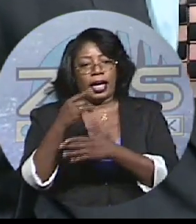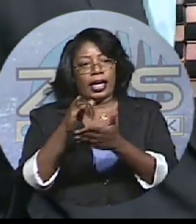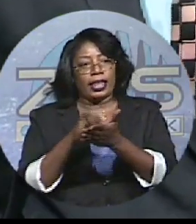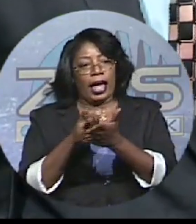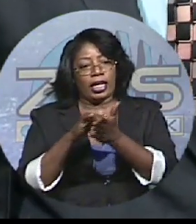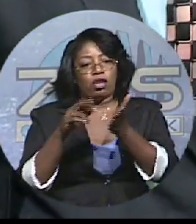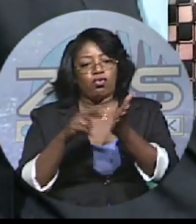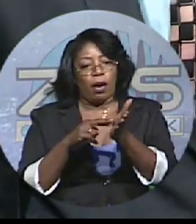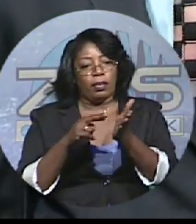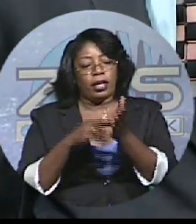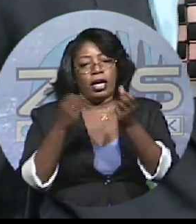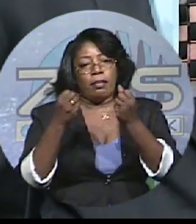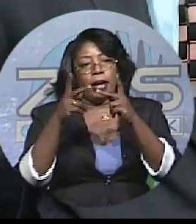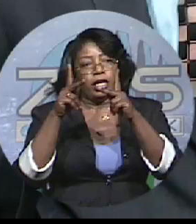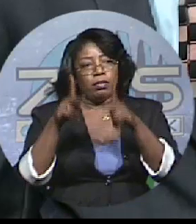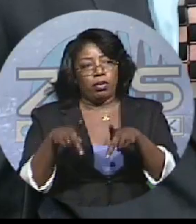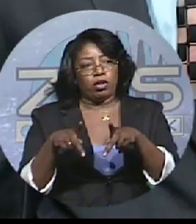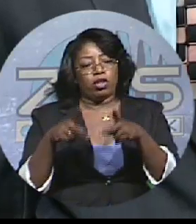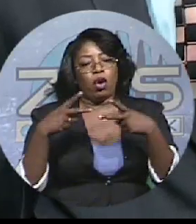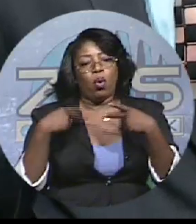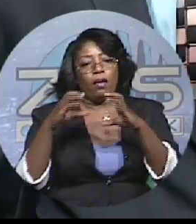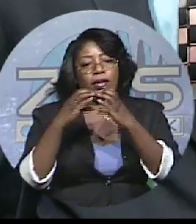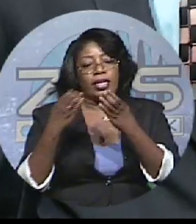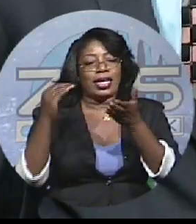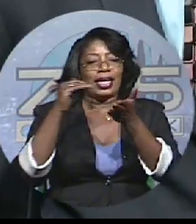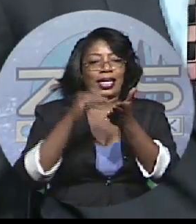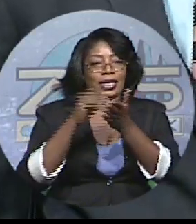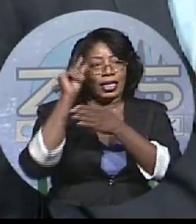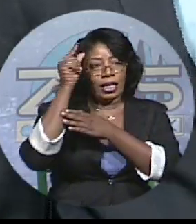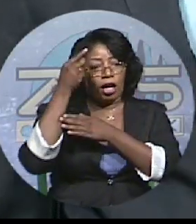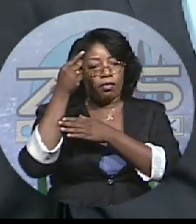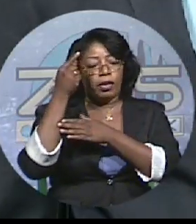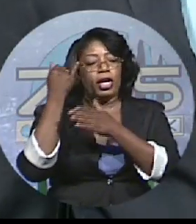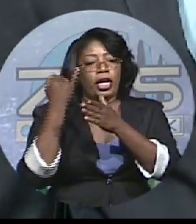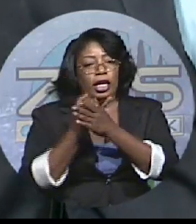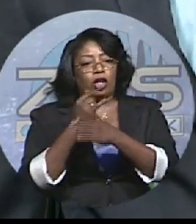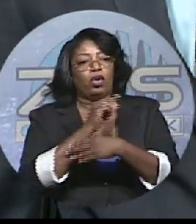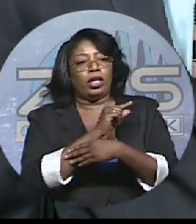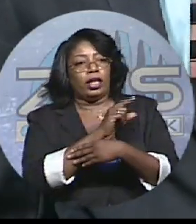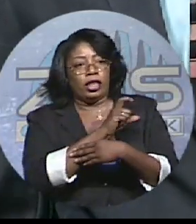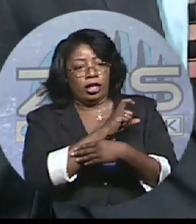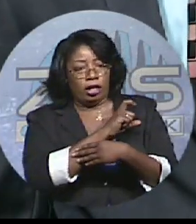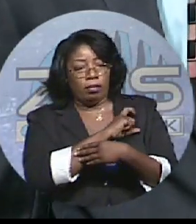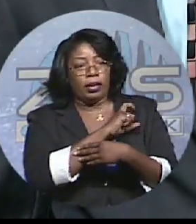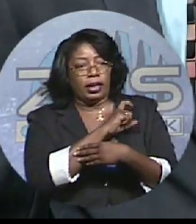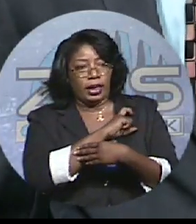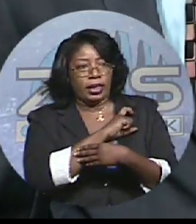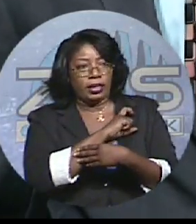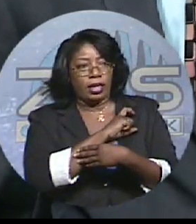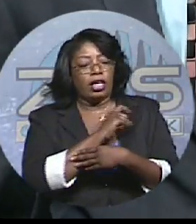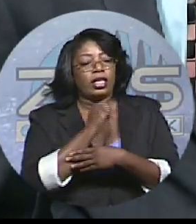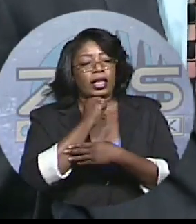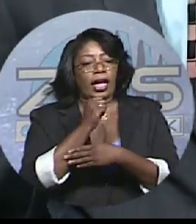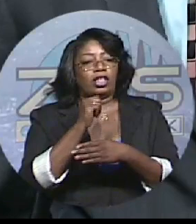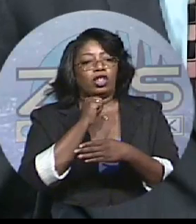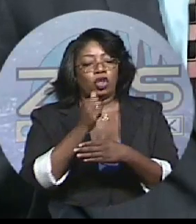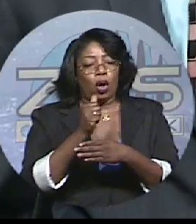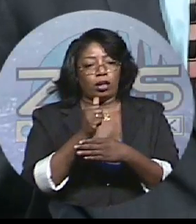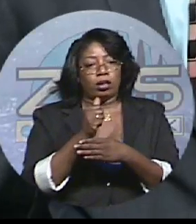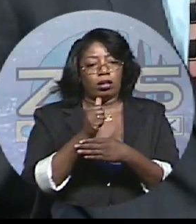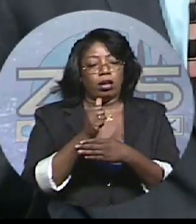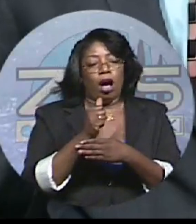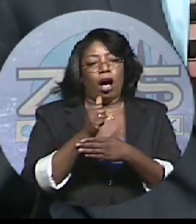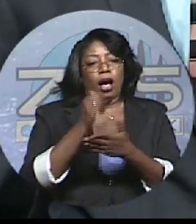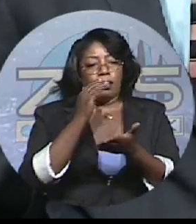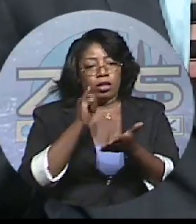represents many clients with cases against the government, including the Police Staff Association. However, he says that won't stop him from holding his